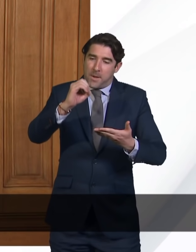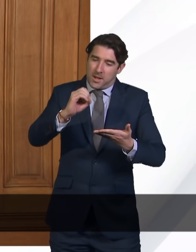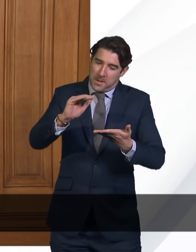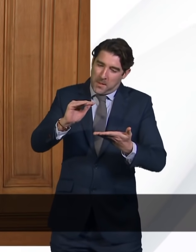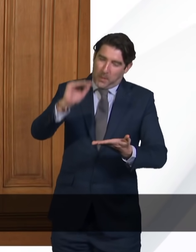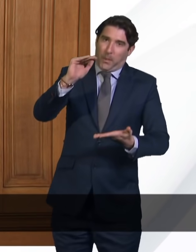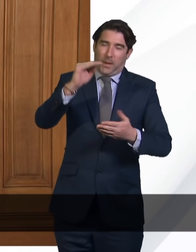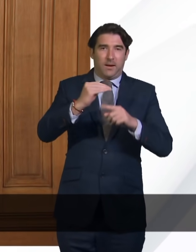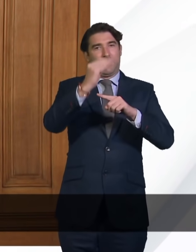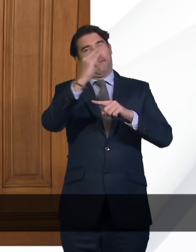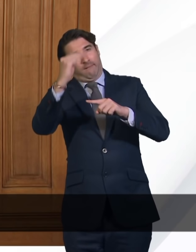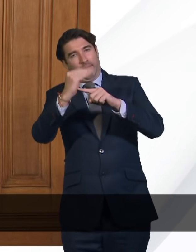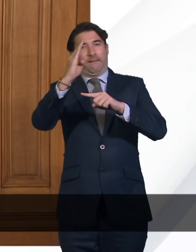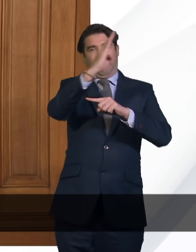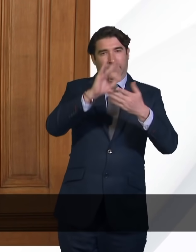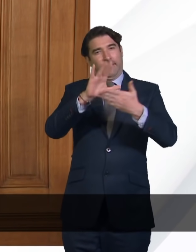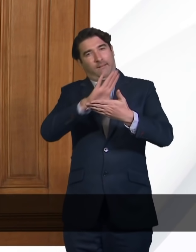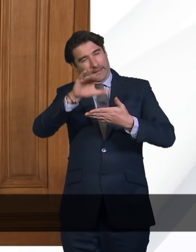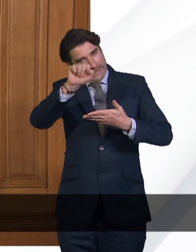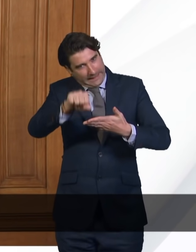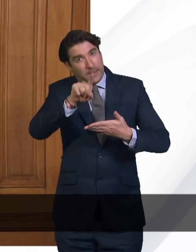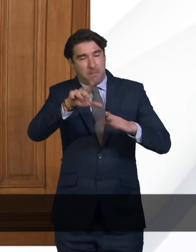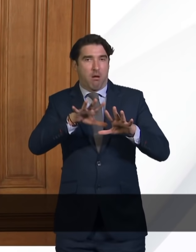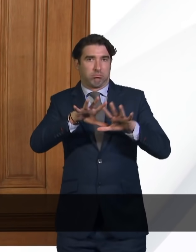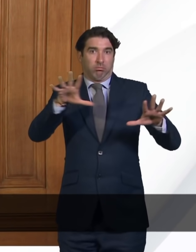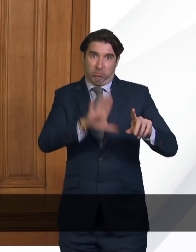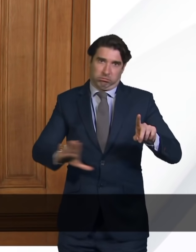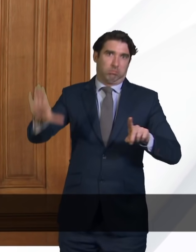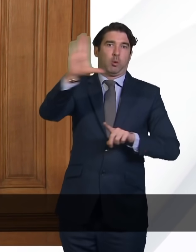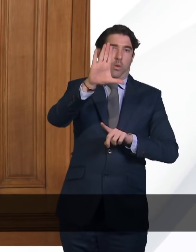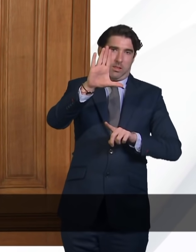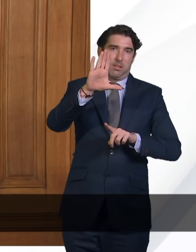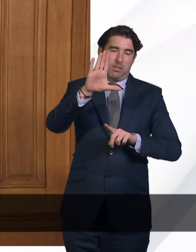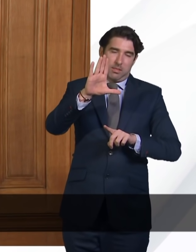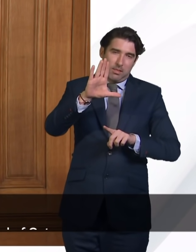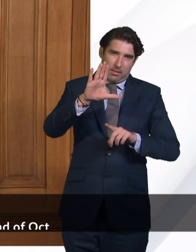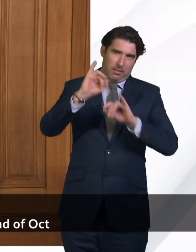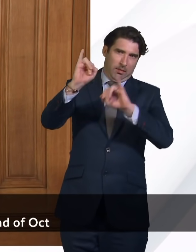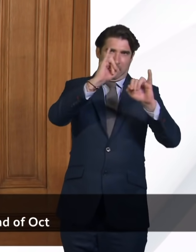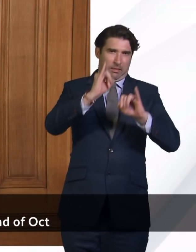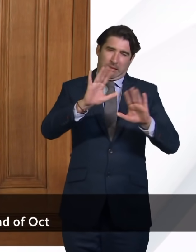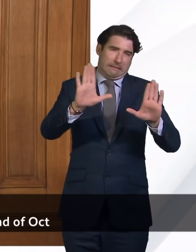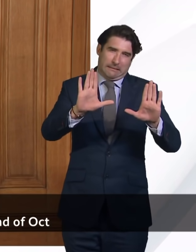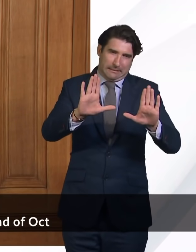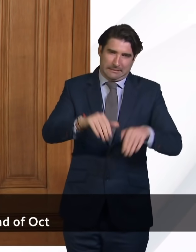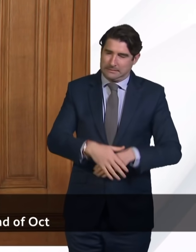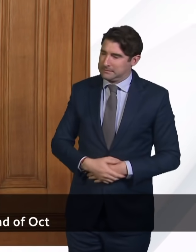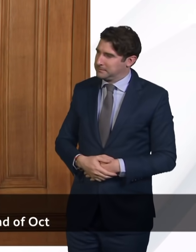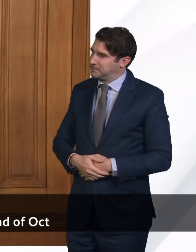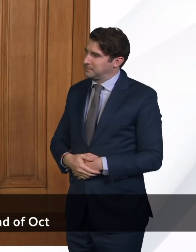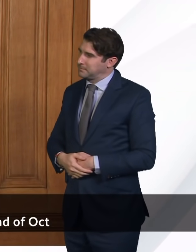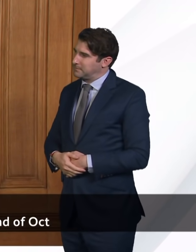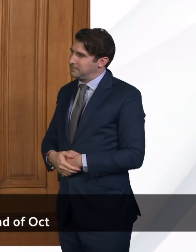comment about isolation, it's very, very important that isolation does occur. The point of